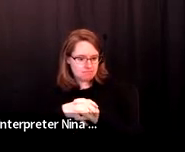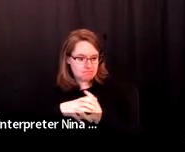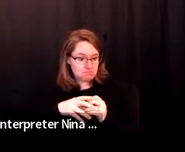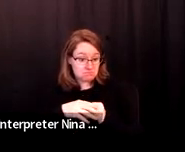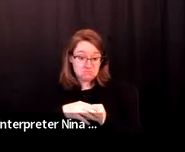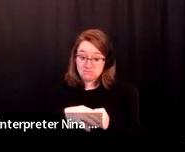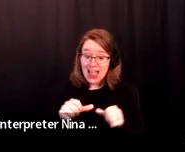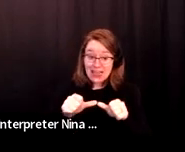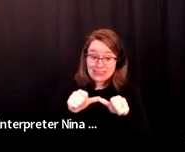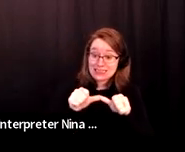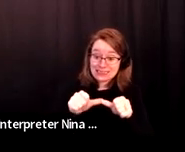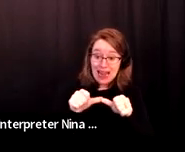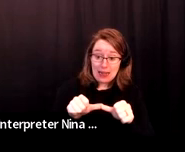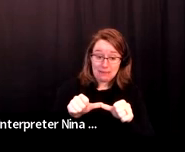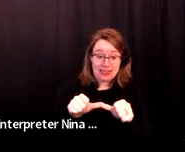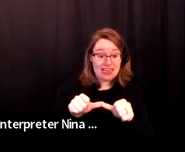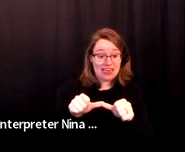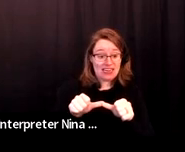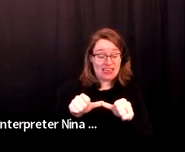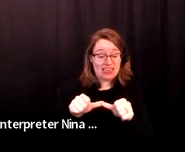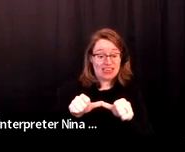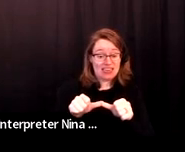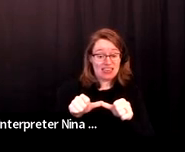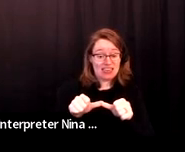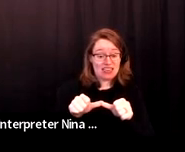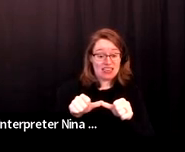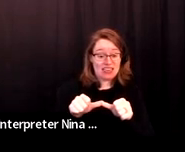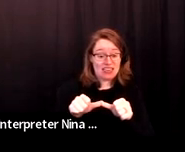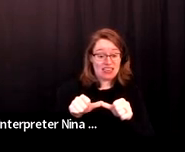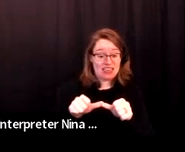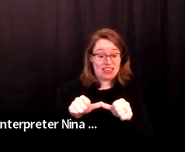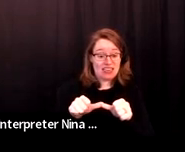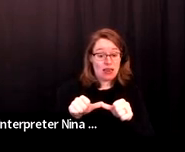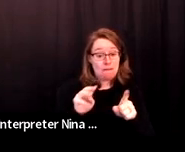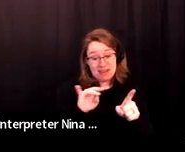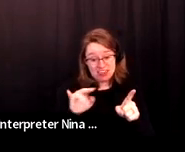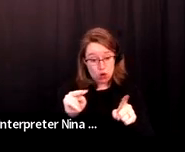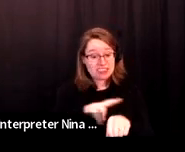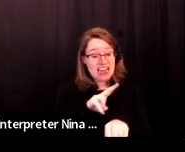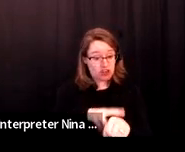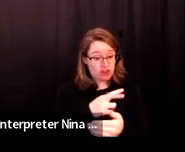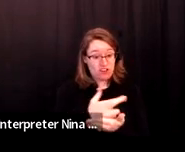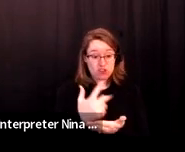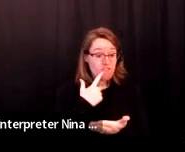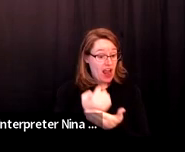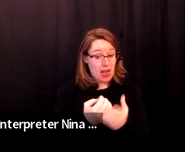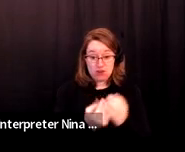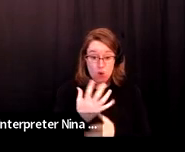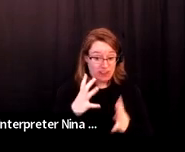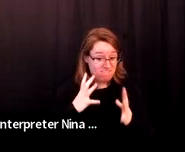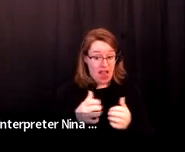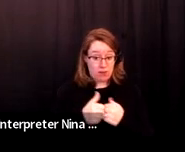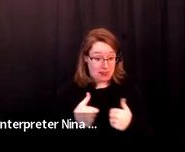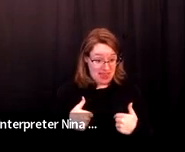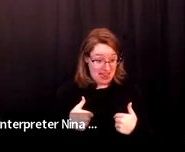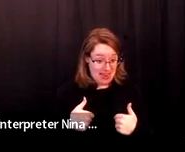sustainably Minnesota's natural resources for economic growth is fine with me. I think it doesn't